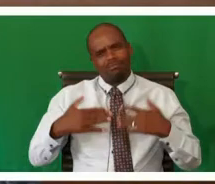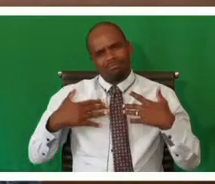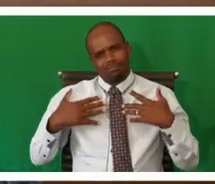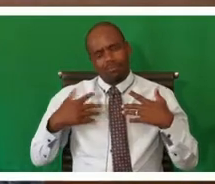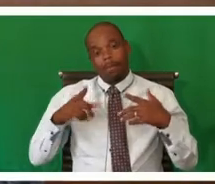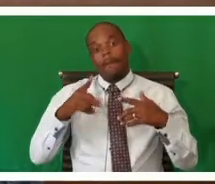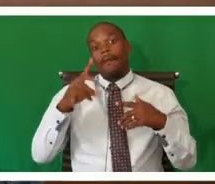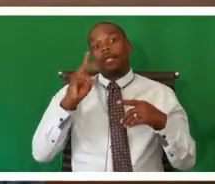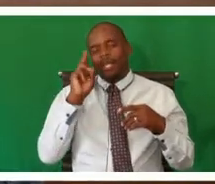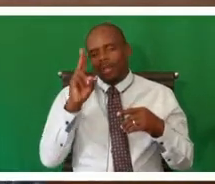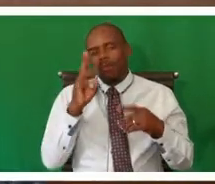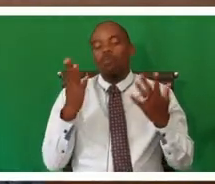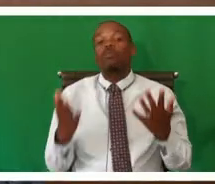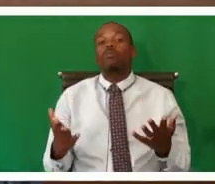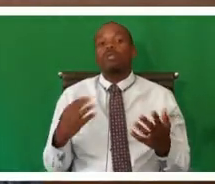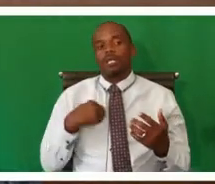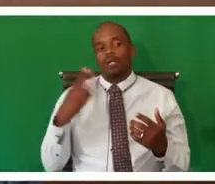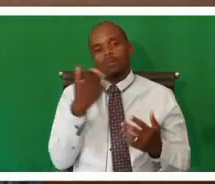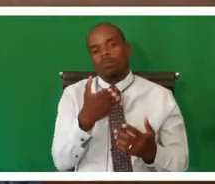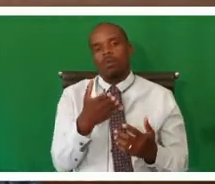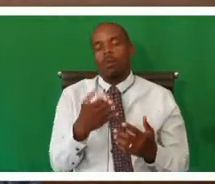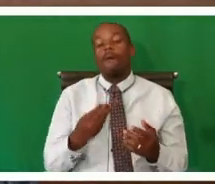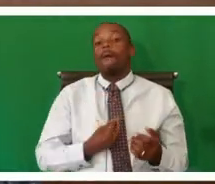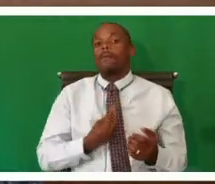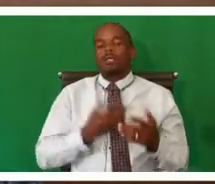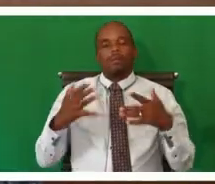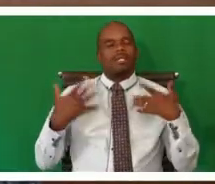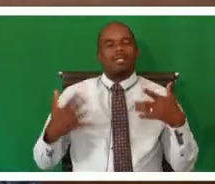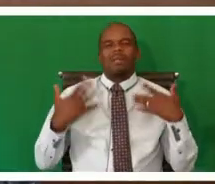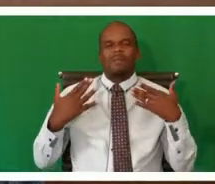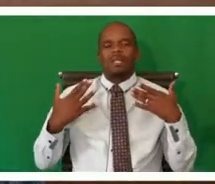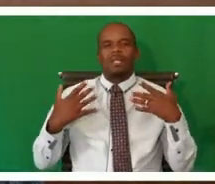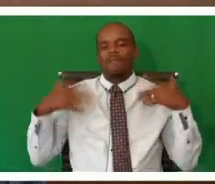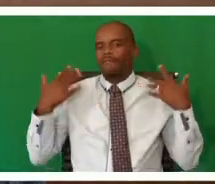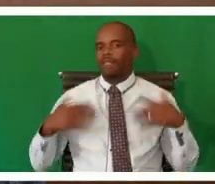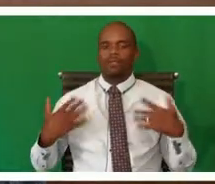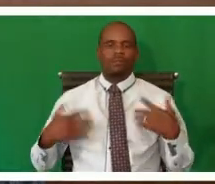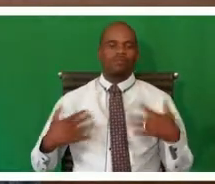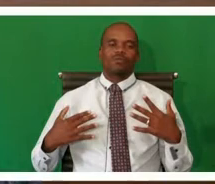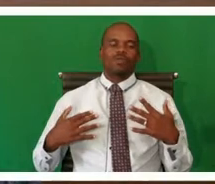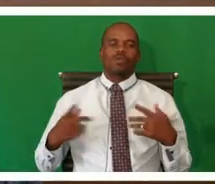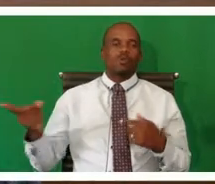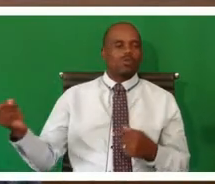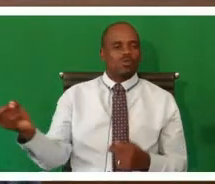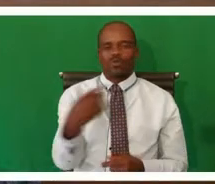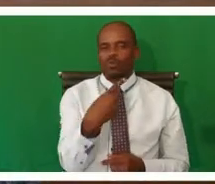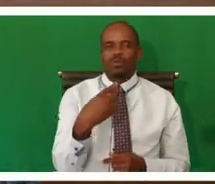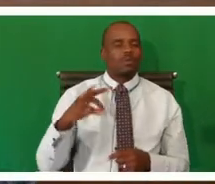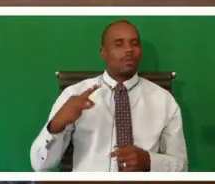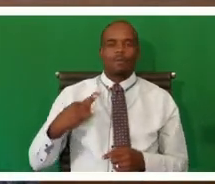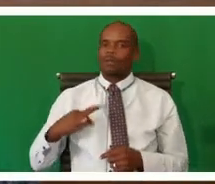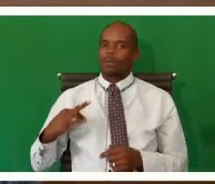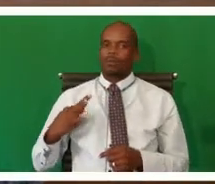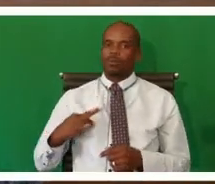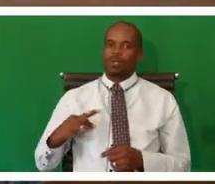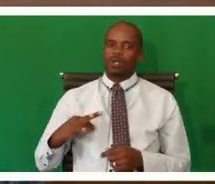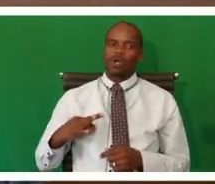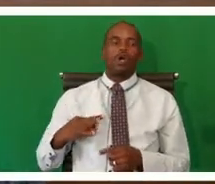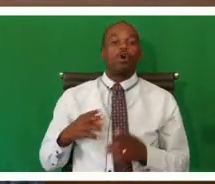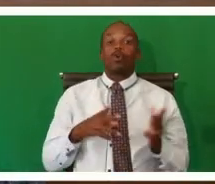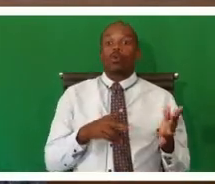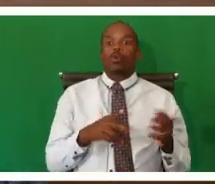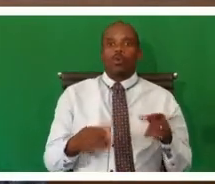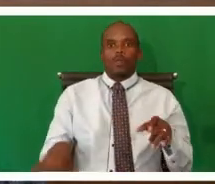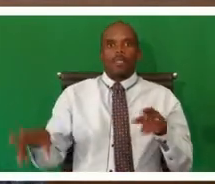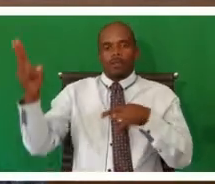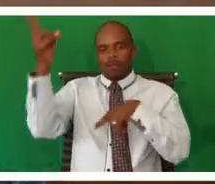ba thabile ho feta ho thaba. Boholo ba bona ebile ke bana ba bananyana. Ba matha ka mora dipudi, ba rekisa dipudi,